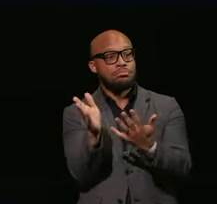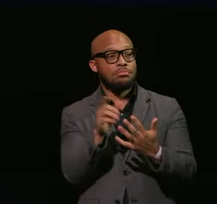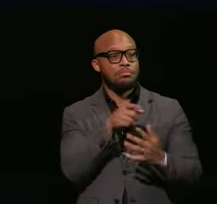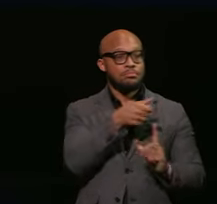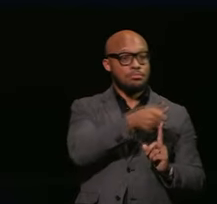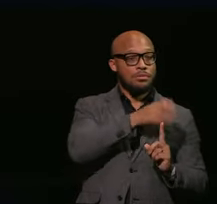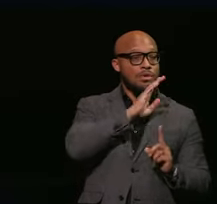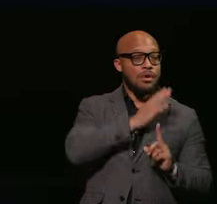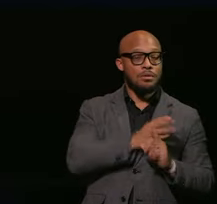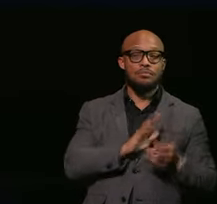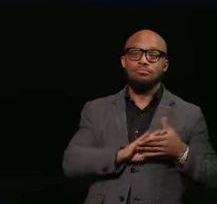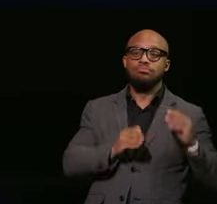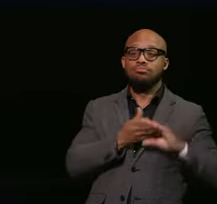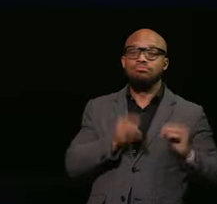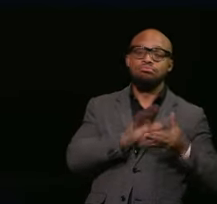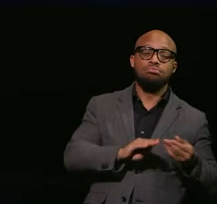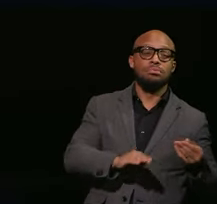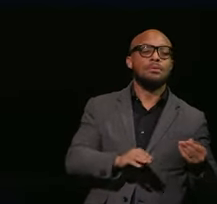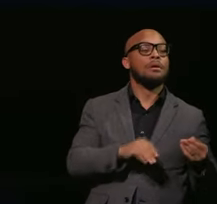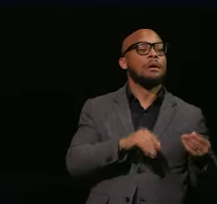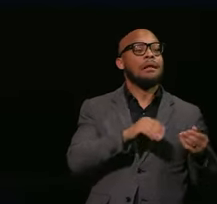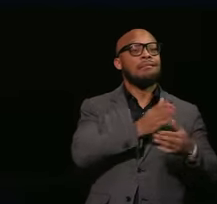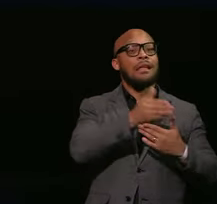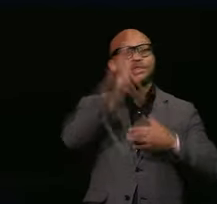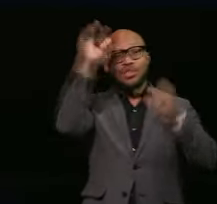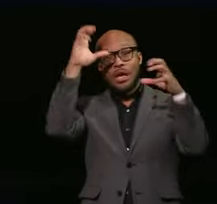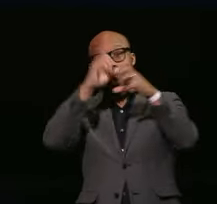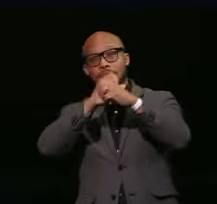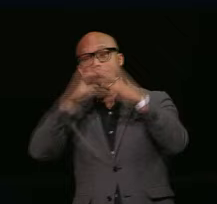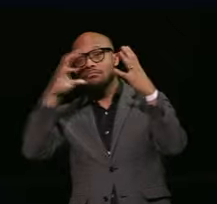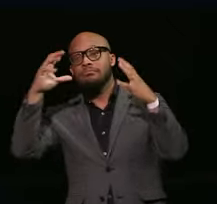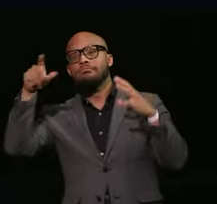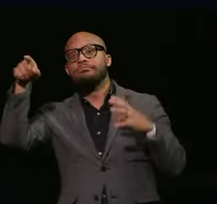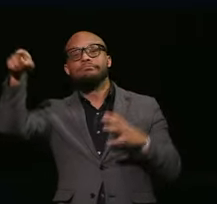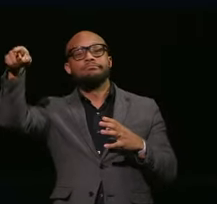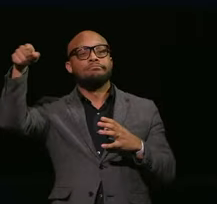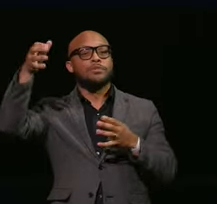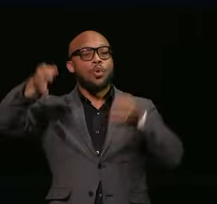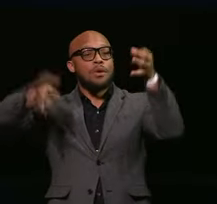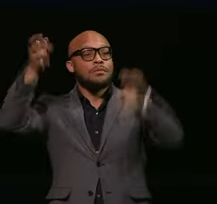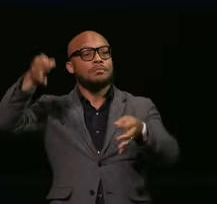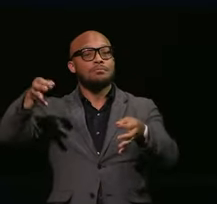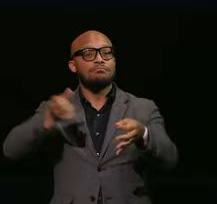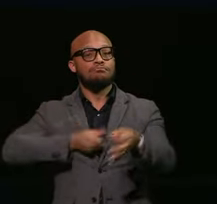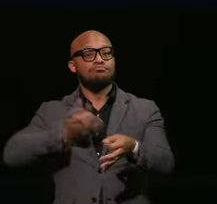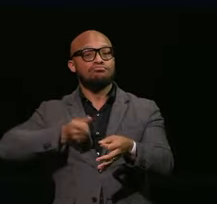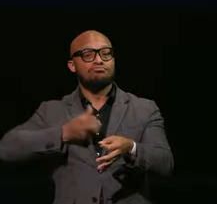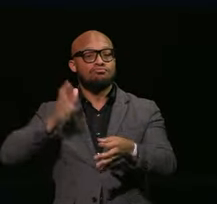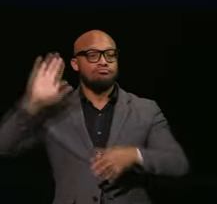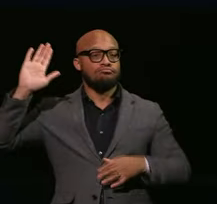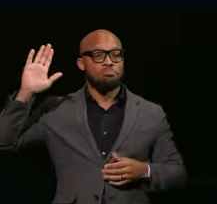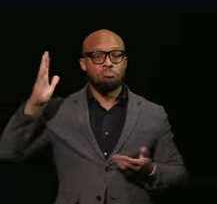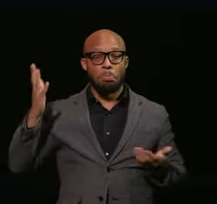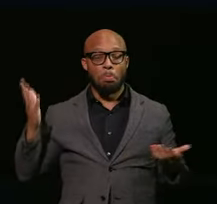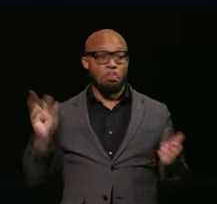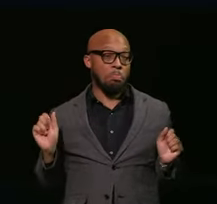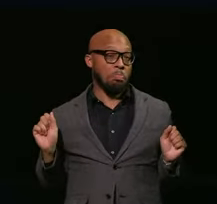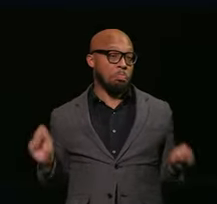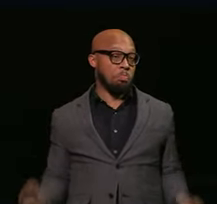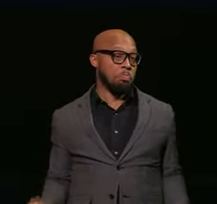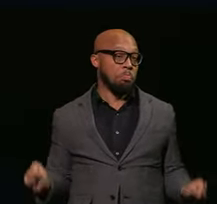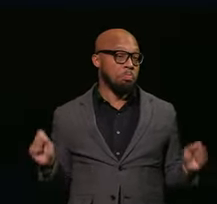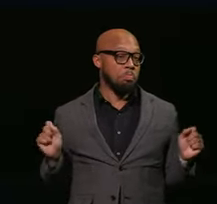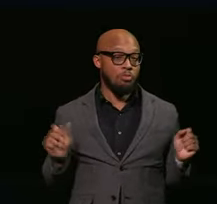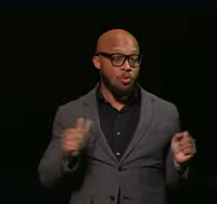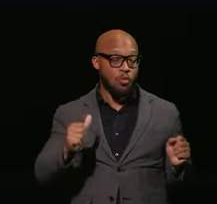court. But it felt extremely important to keep that moment in,